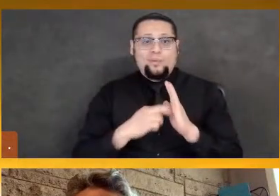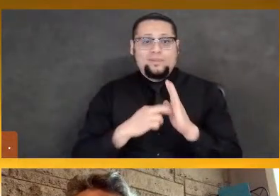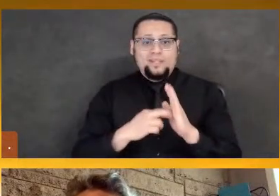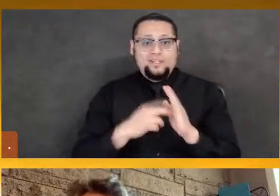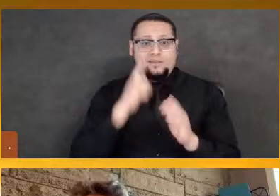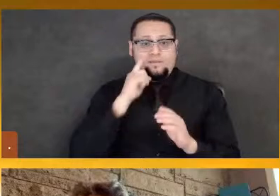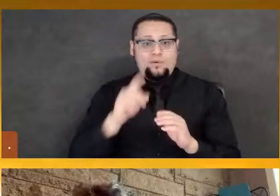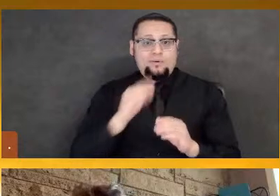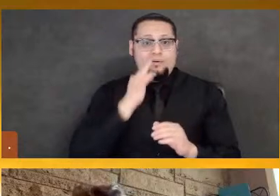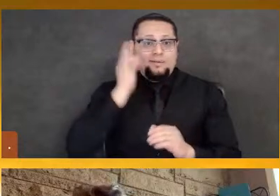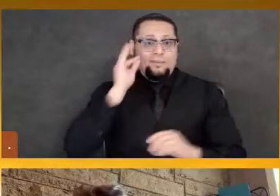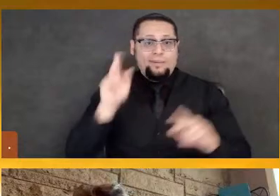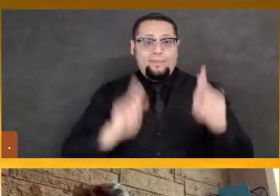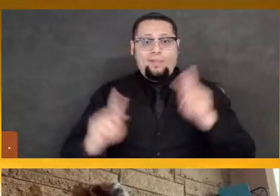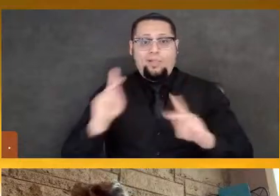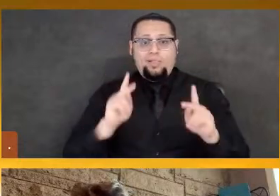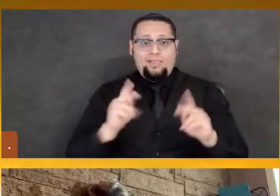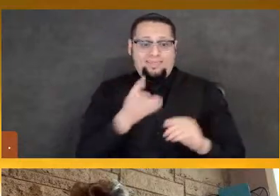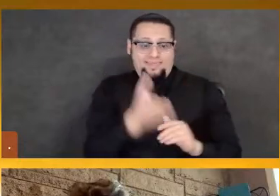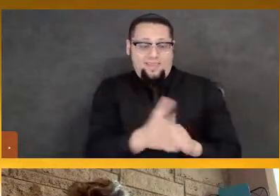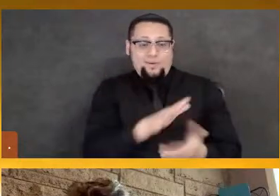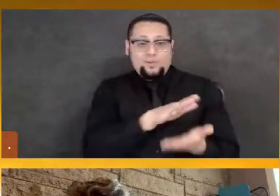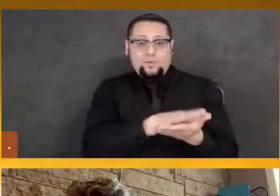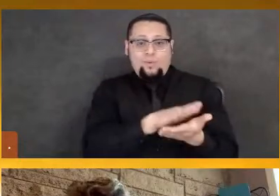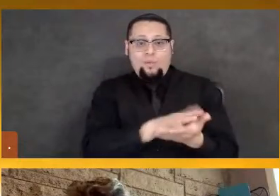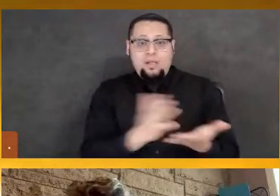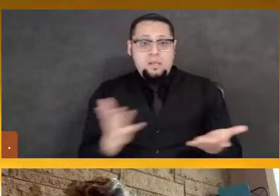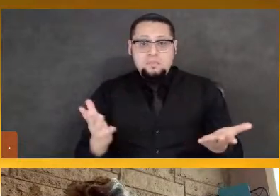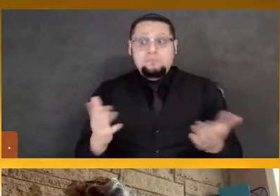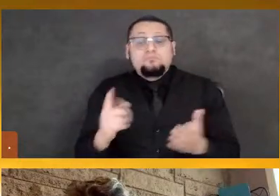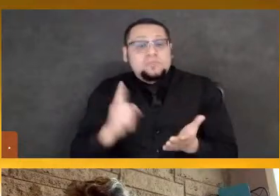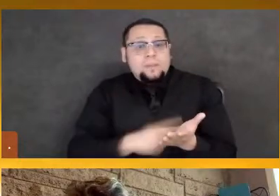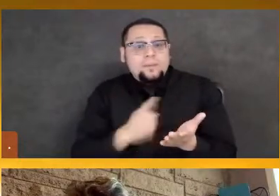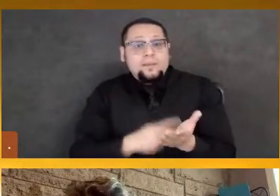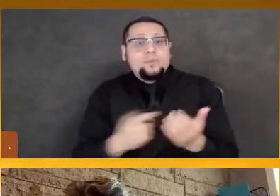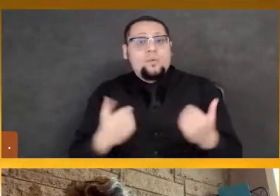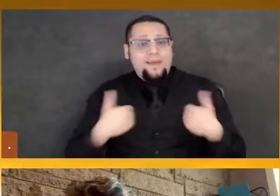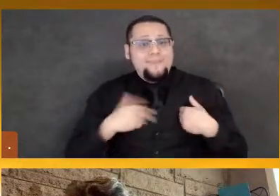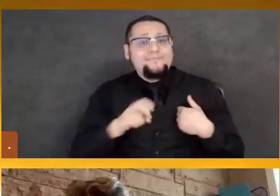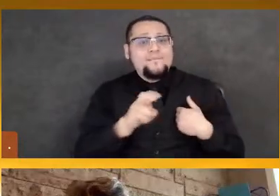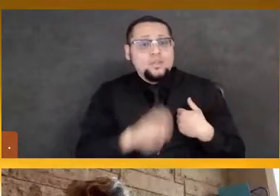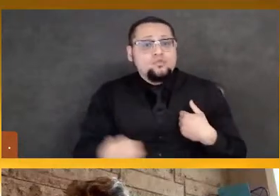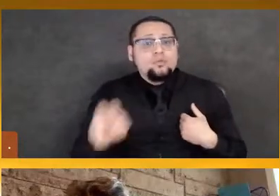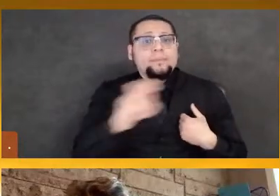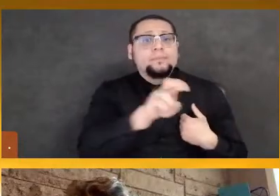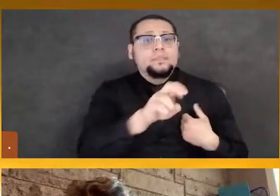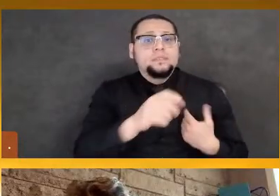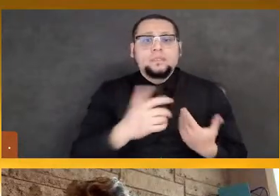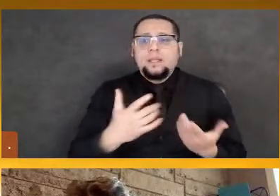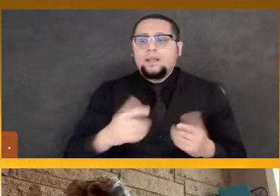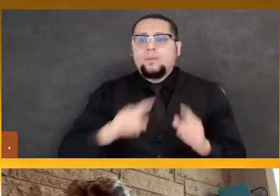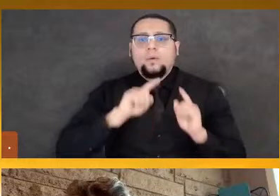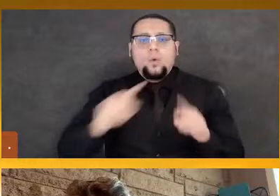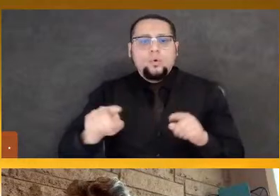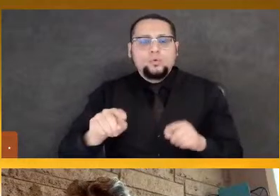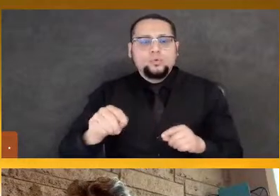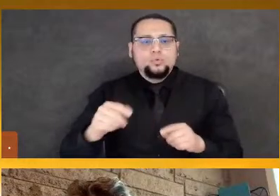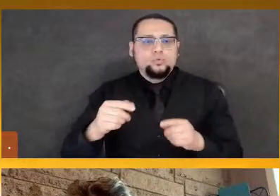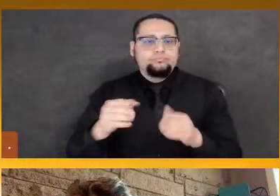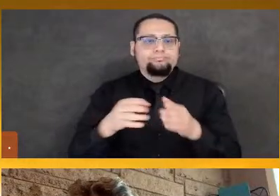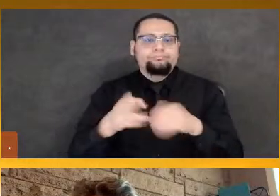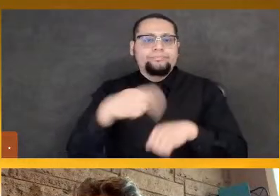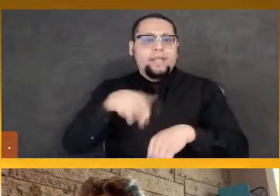our school system. There have been field trips to areas like San Pedro Springs Park, but it's